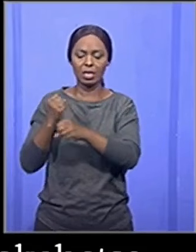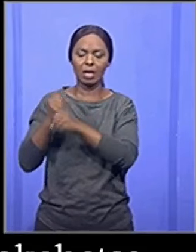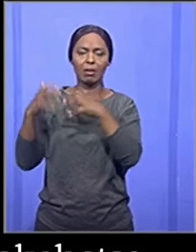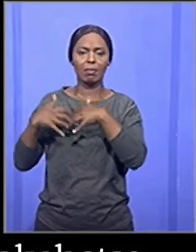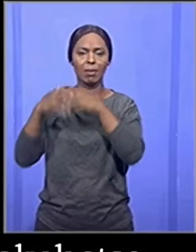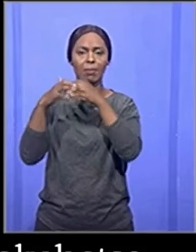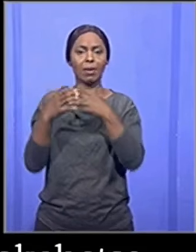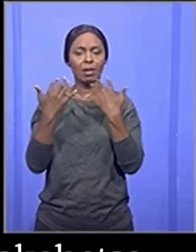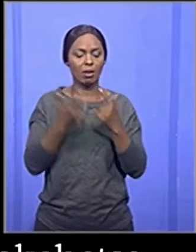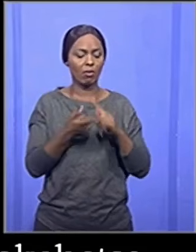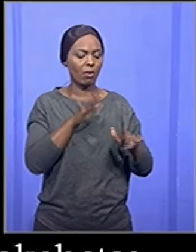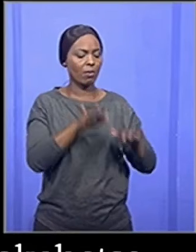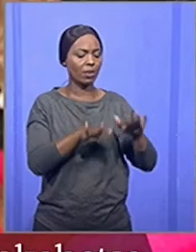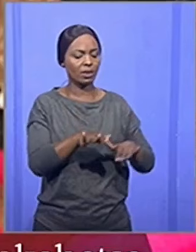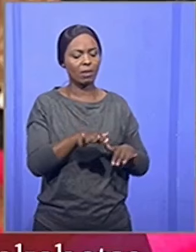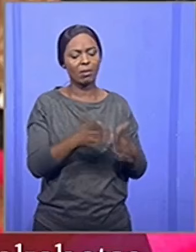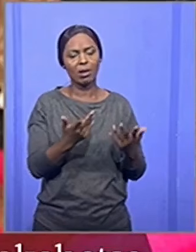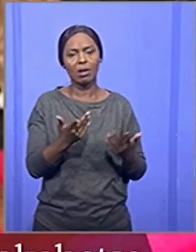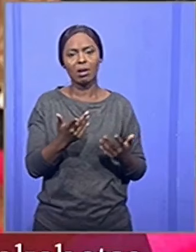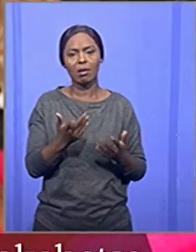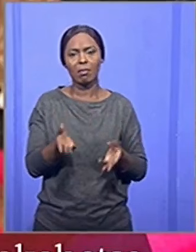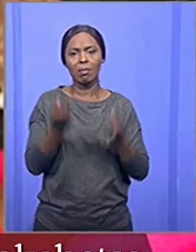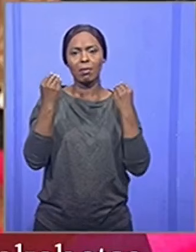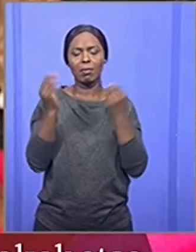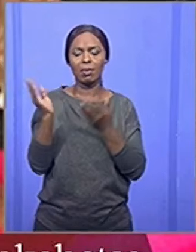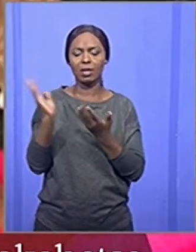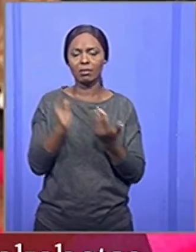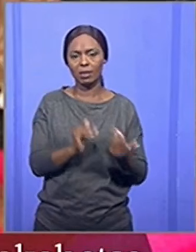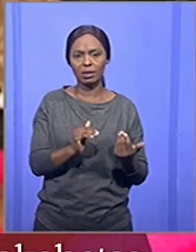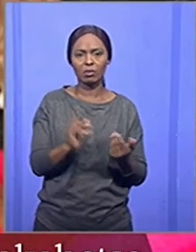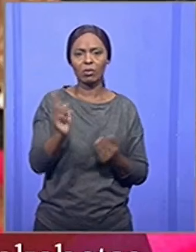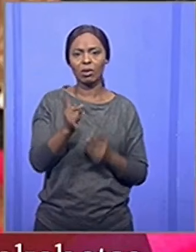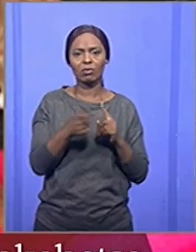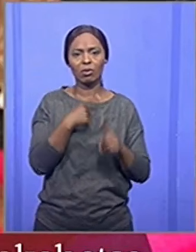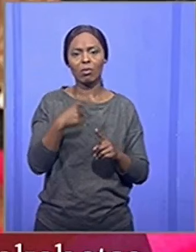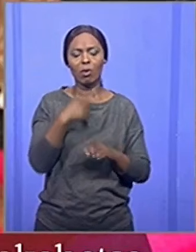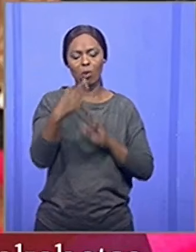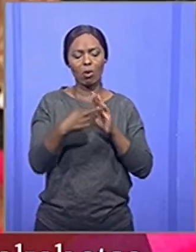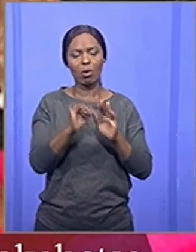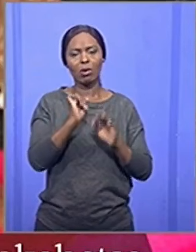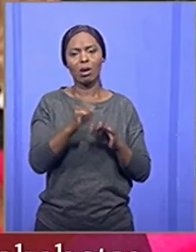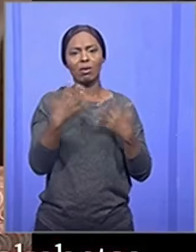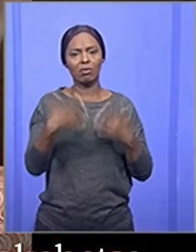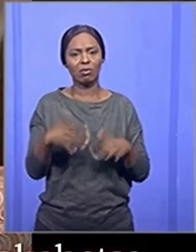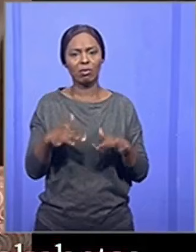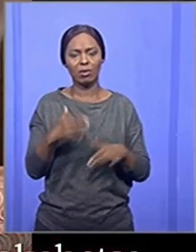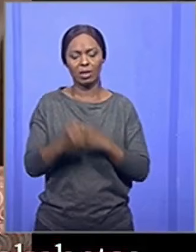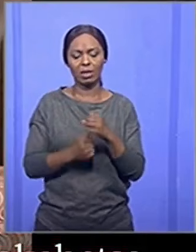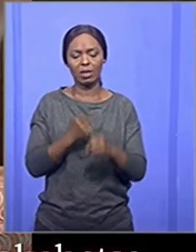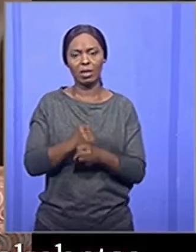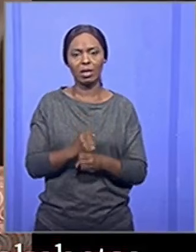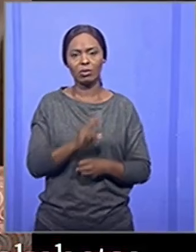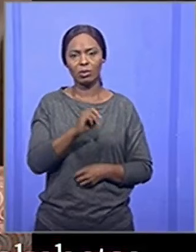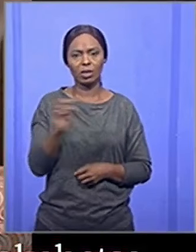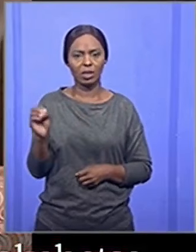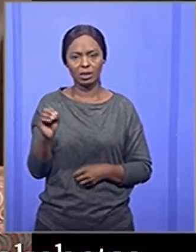ne le lebelletse kabelo e kae ho memakgetha mosebetsi o moholohadi wa Sesotho a se qeta dilemo tse 200